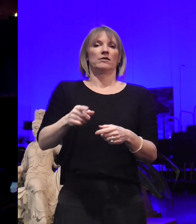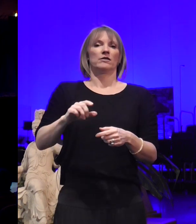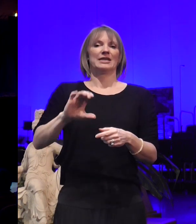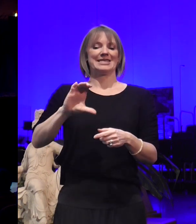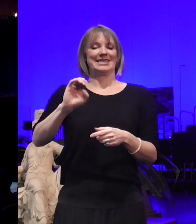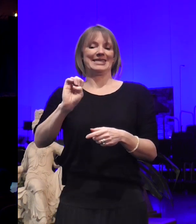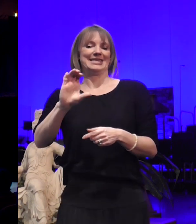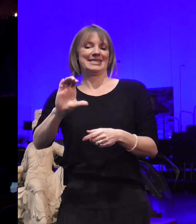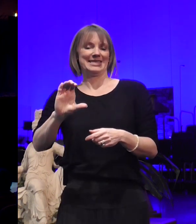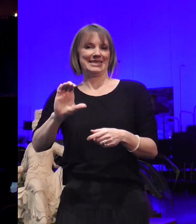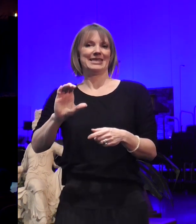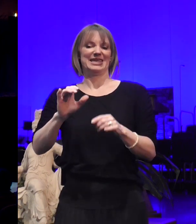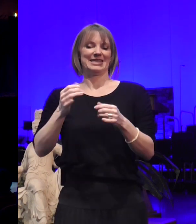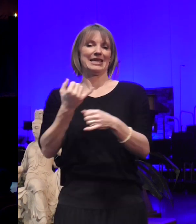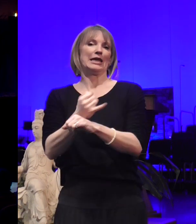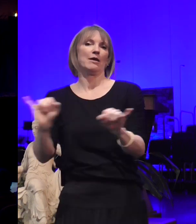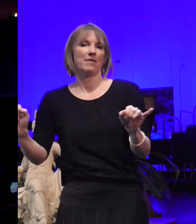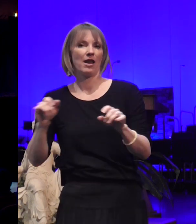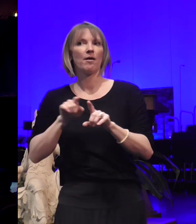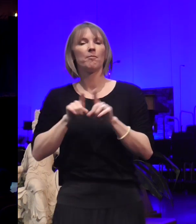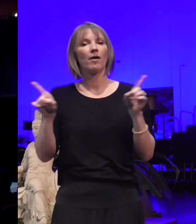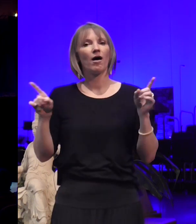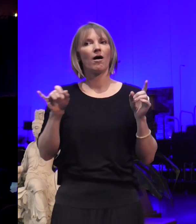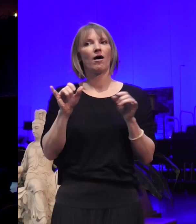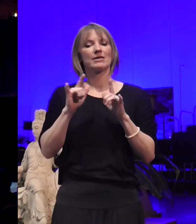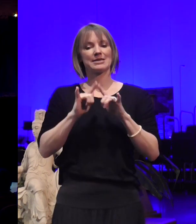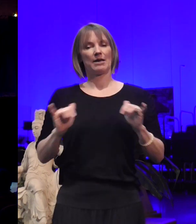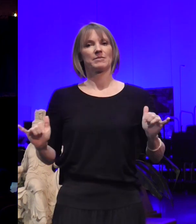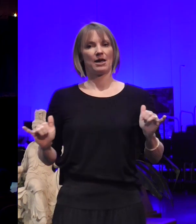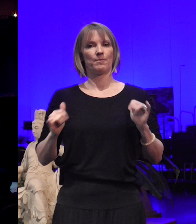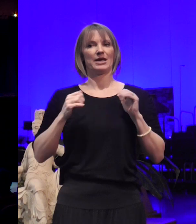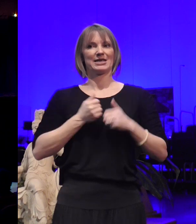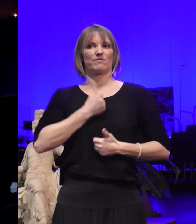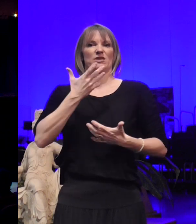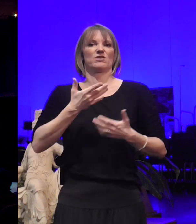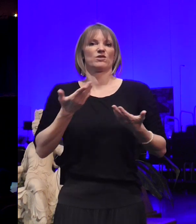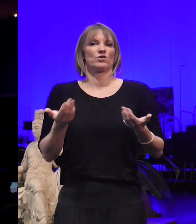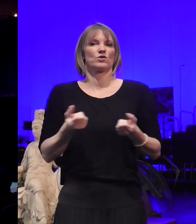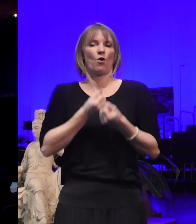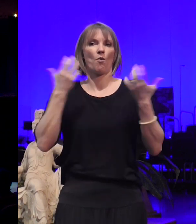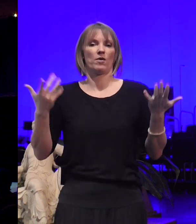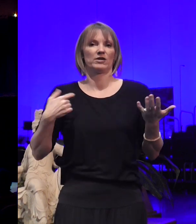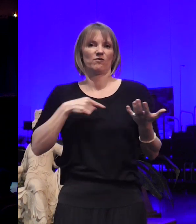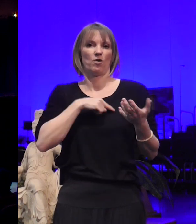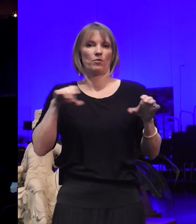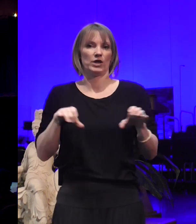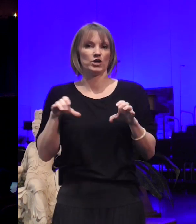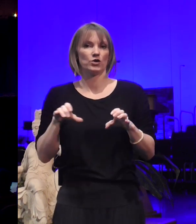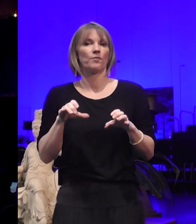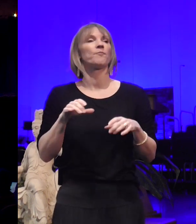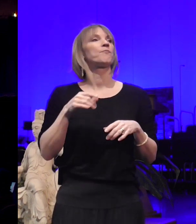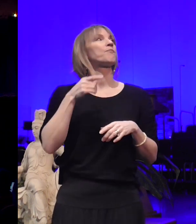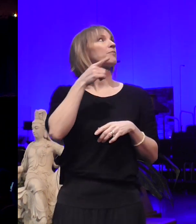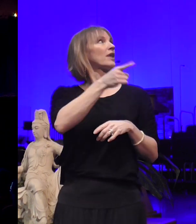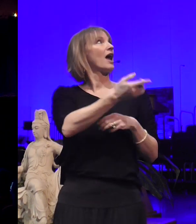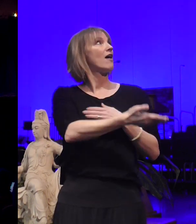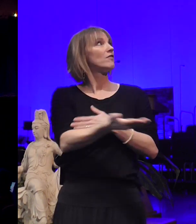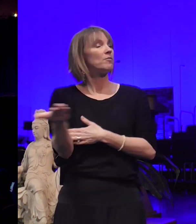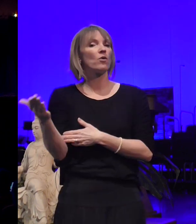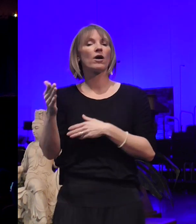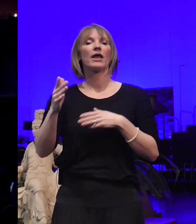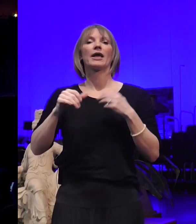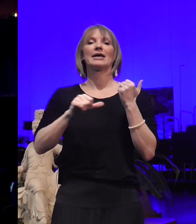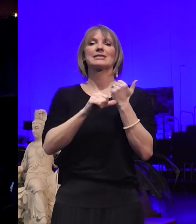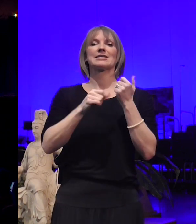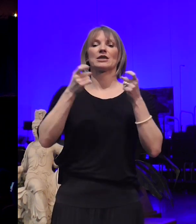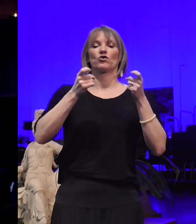see, it expresses so much of what we teach here and what they do. And every morning, our assistant director there, Angela McLean, so grateful for